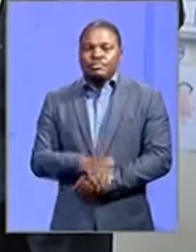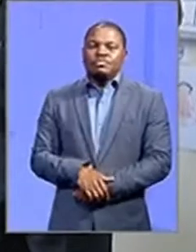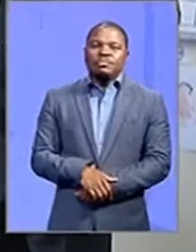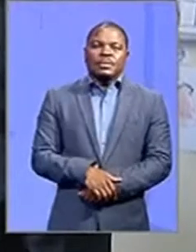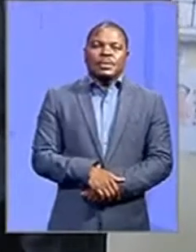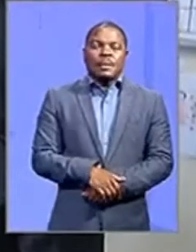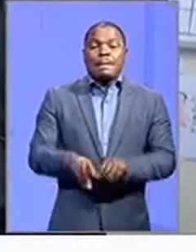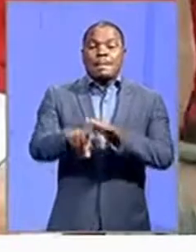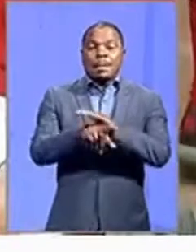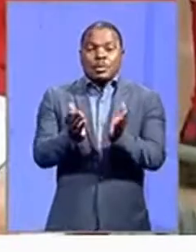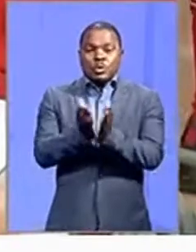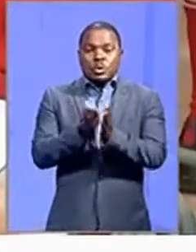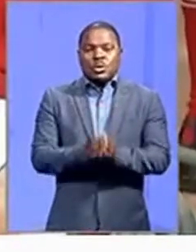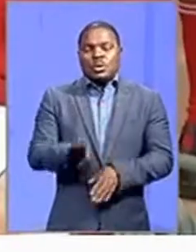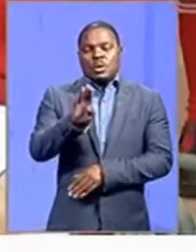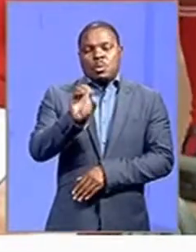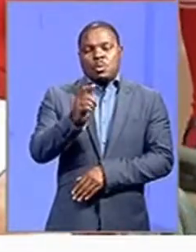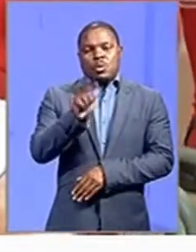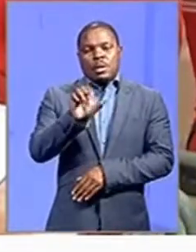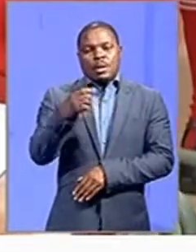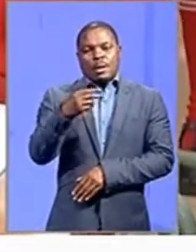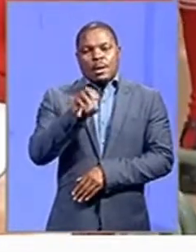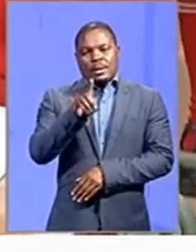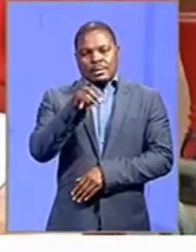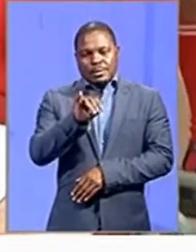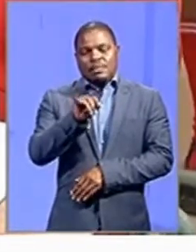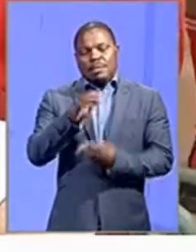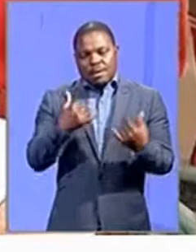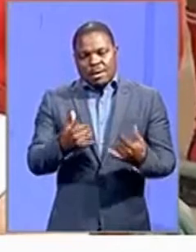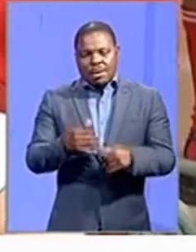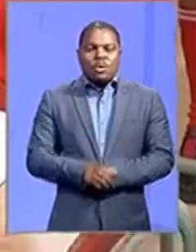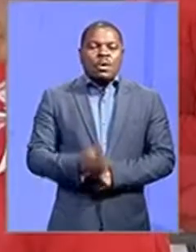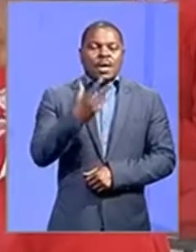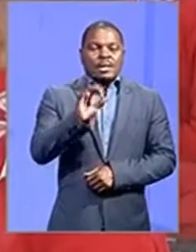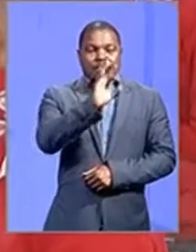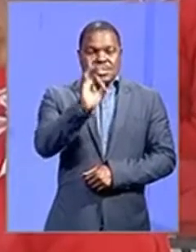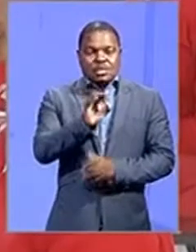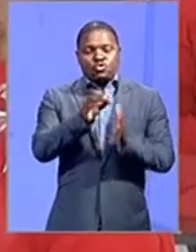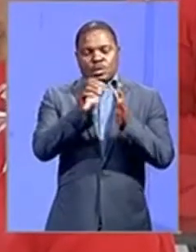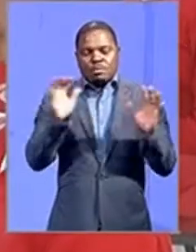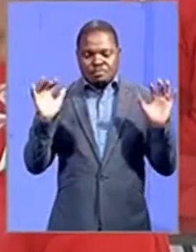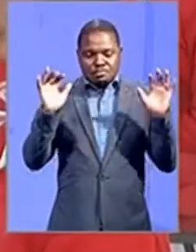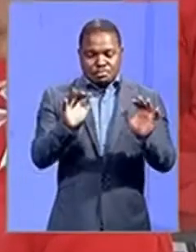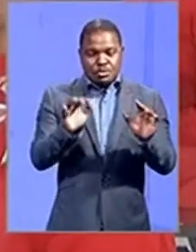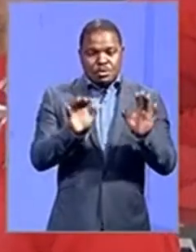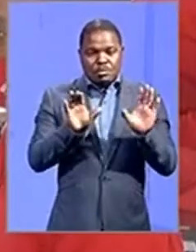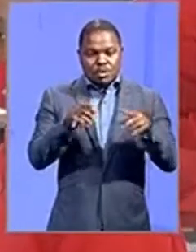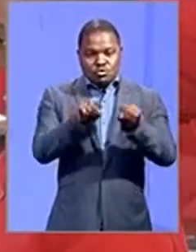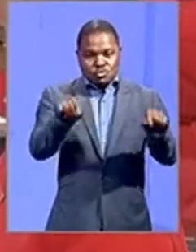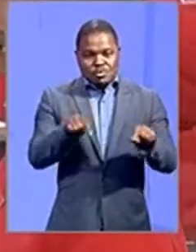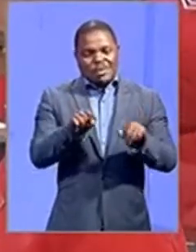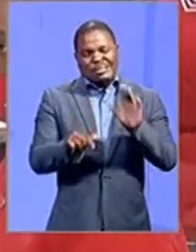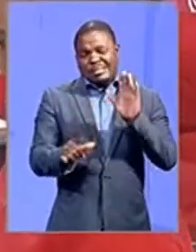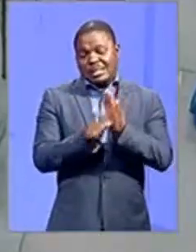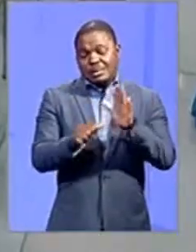Sekolo sa poraemari sa botlhe se boetse sa amogela diphesente tse 80 tsa barutwana mo diphaposing. Magato a botlhokwa